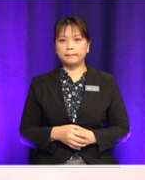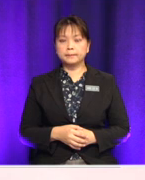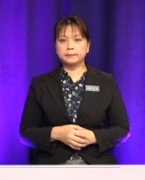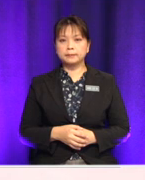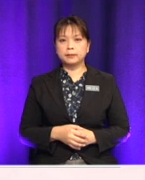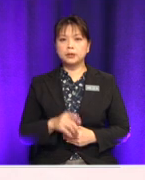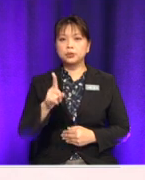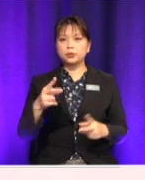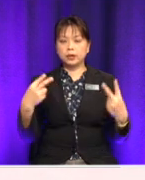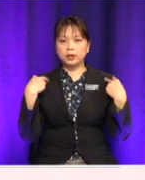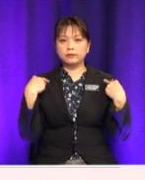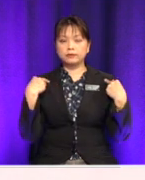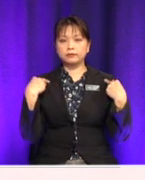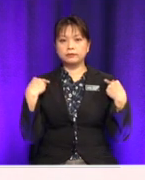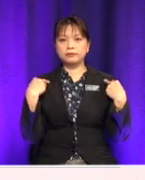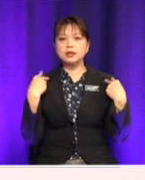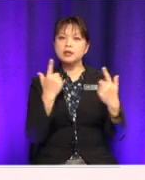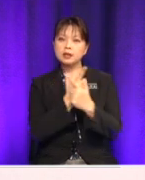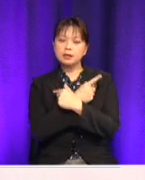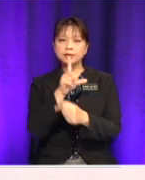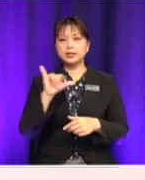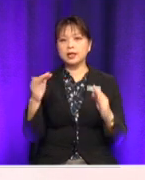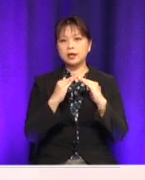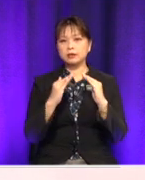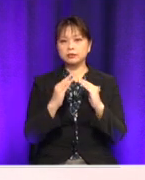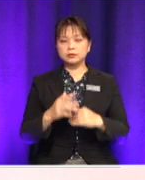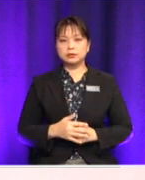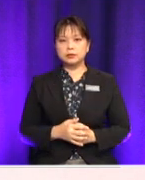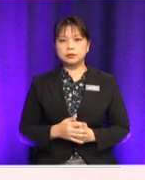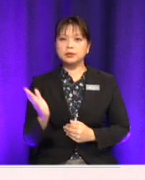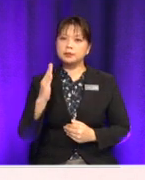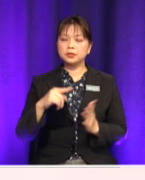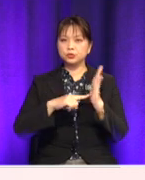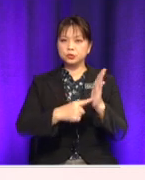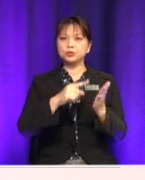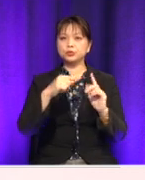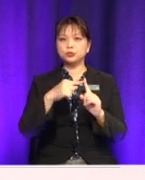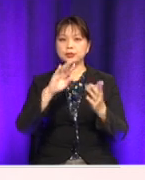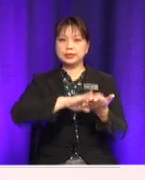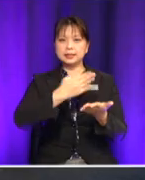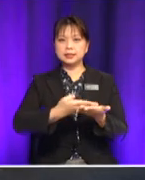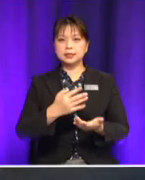Five. You have a lovely house, Marcia. Thanks. Let me show you the kitchen.